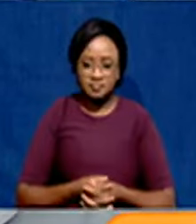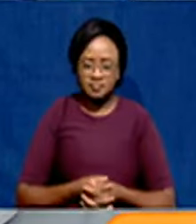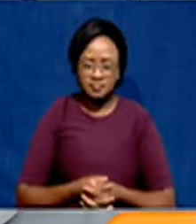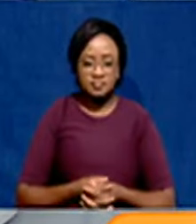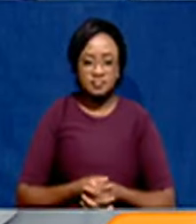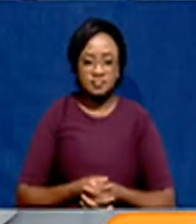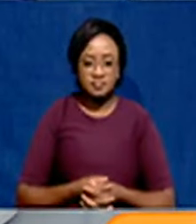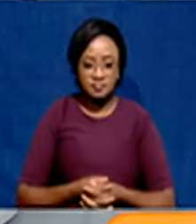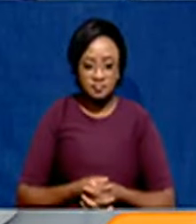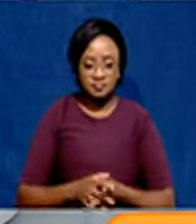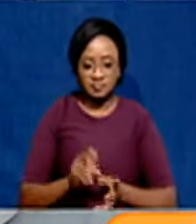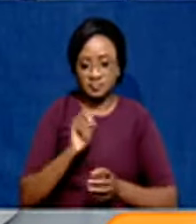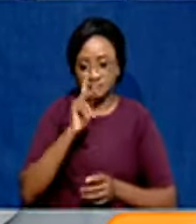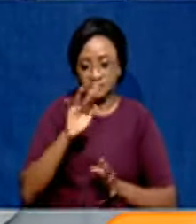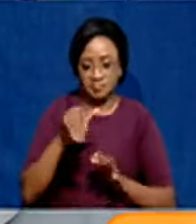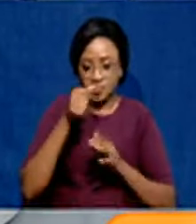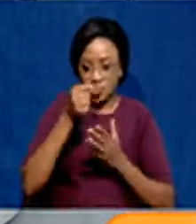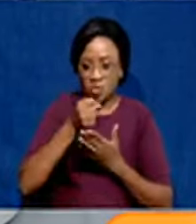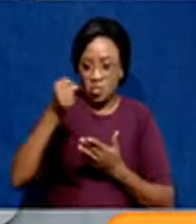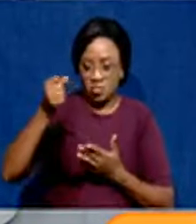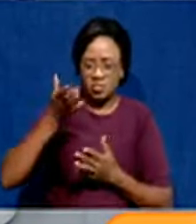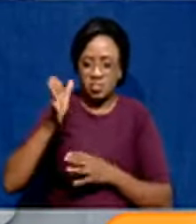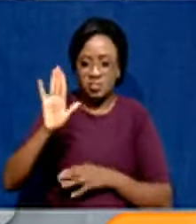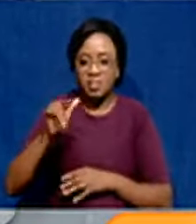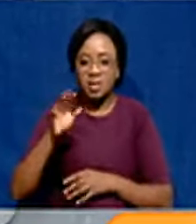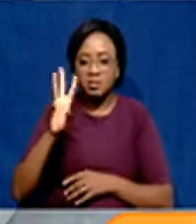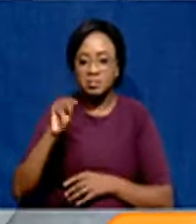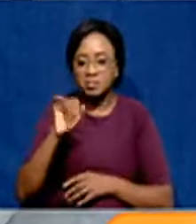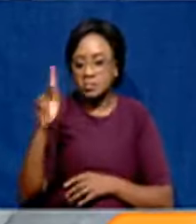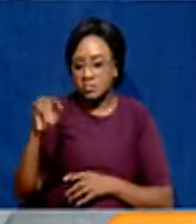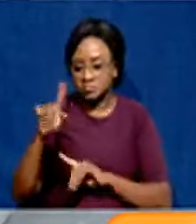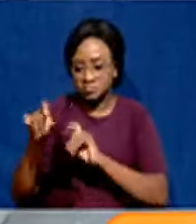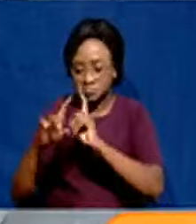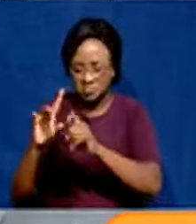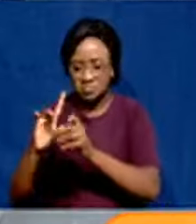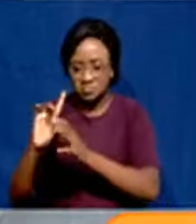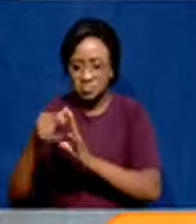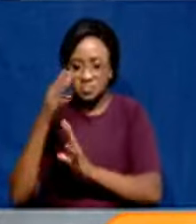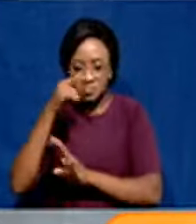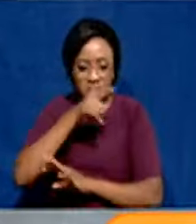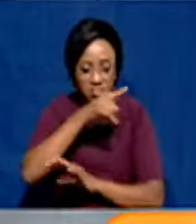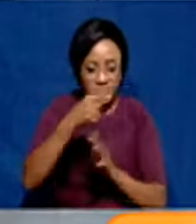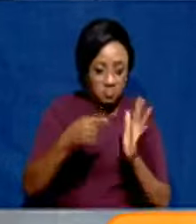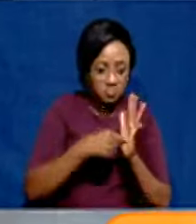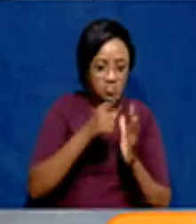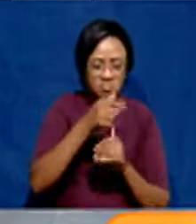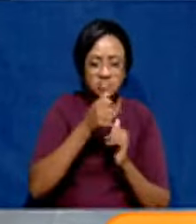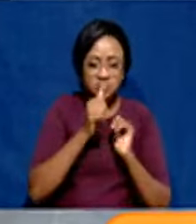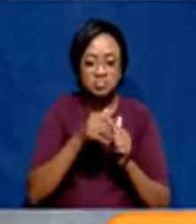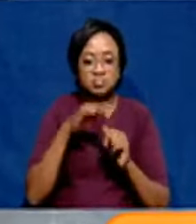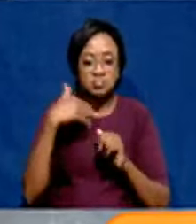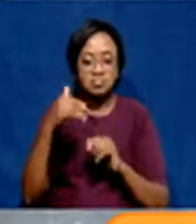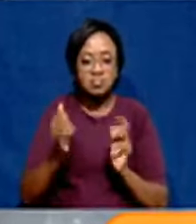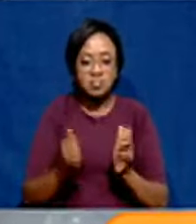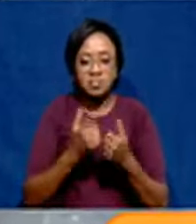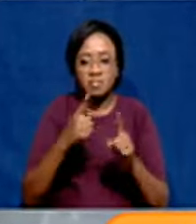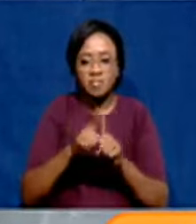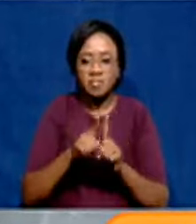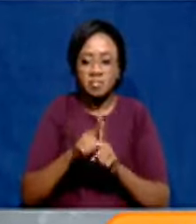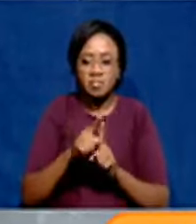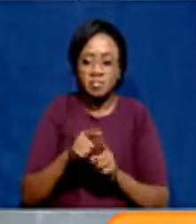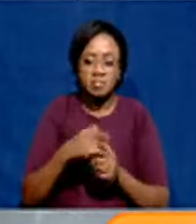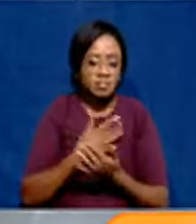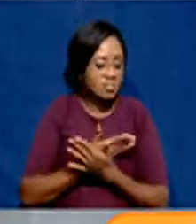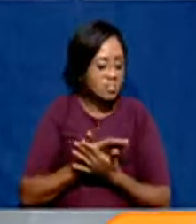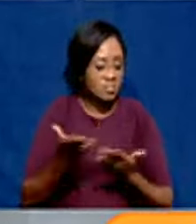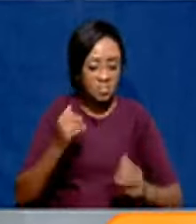Okay. All right, yeah, so we'll take a look. We'll come back to Mike in a moment, because you know what you're talking about. And I think that happens with the death of every athlete,